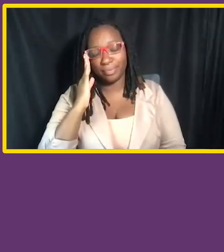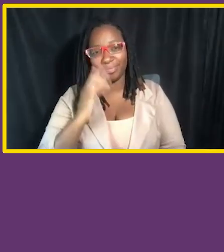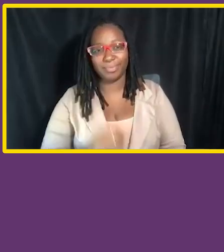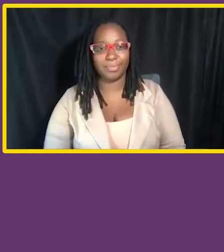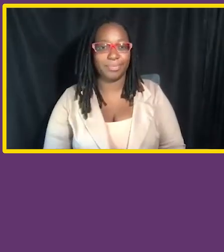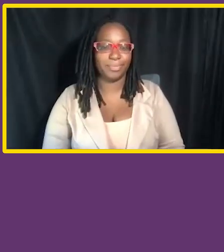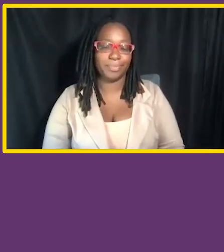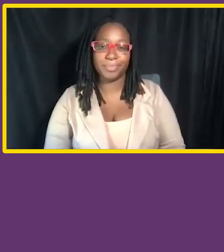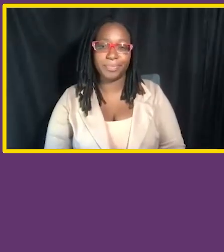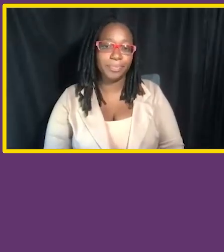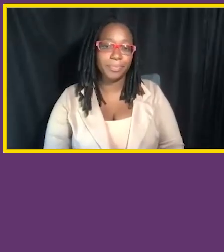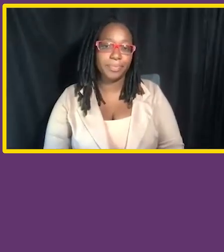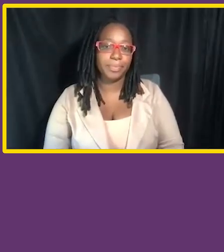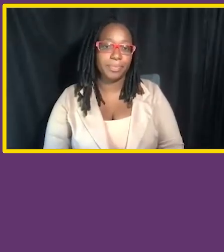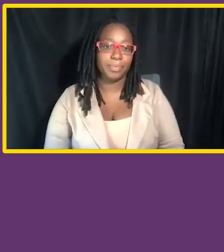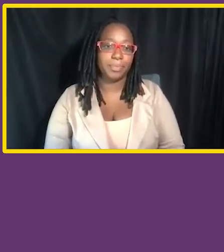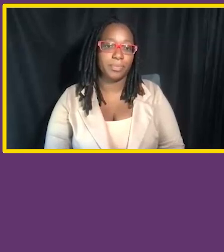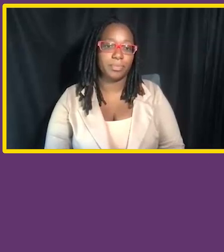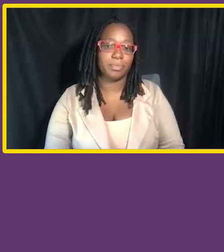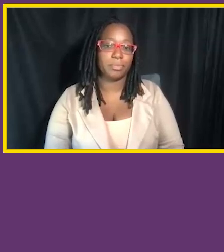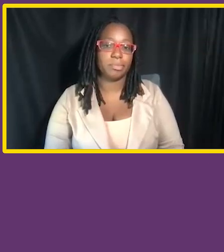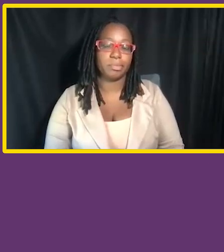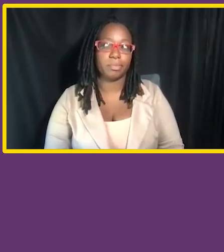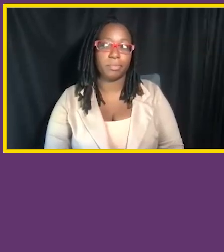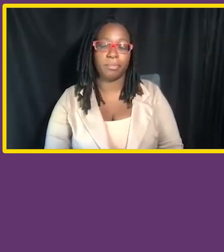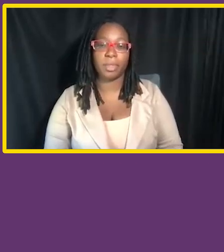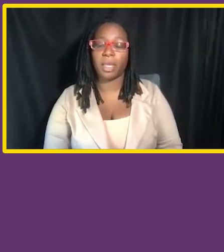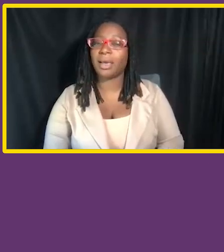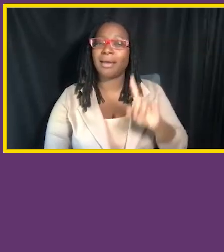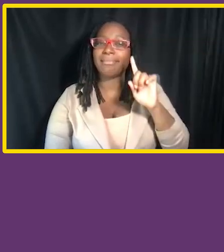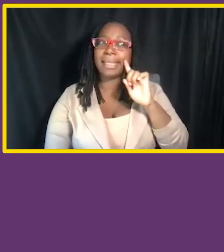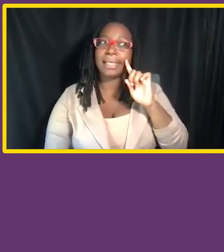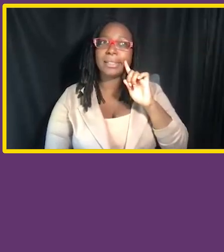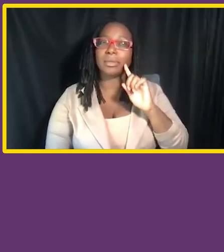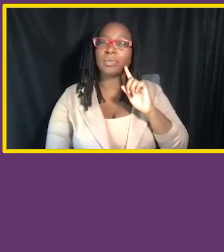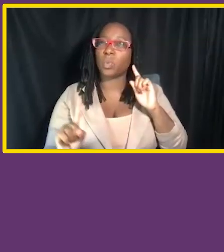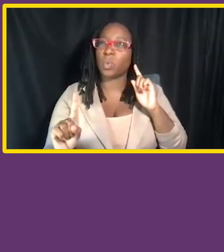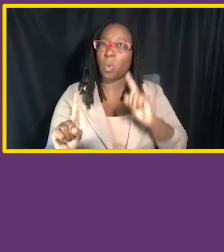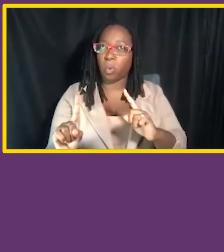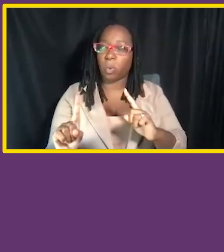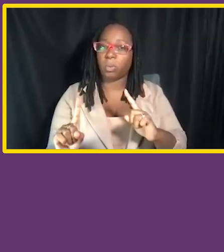I think it's important when we start a conversation to understand